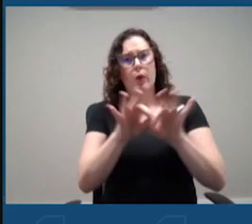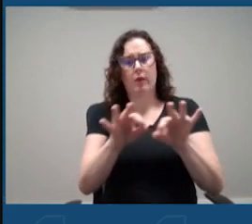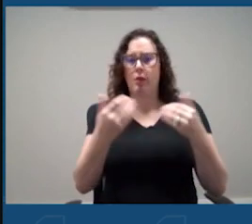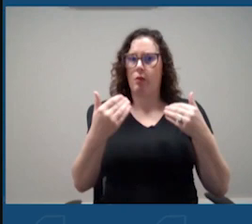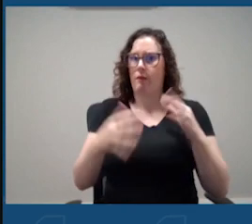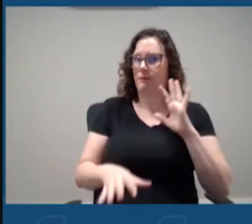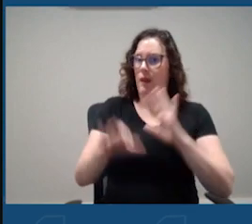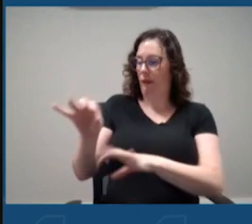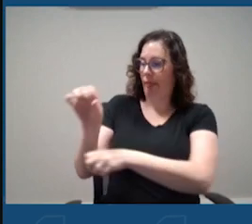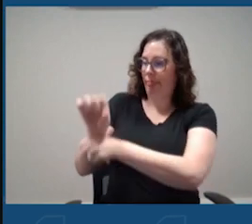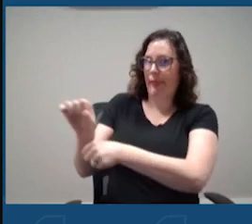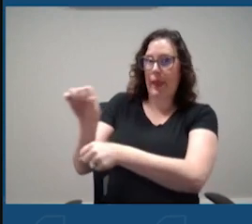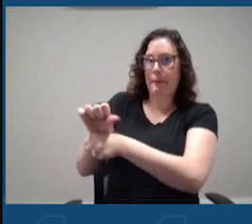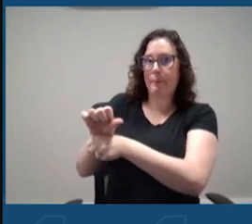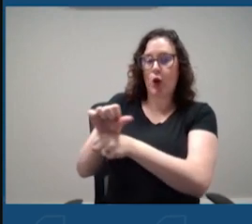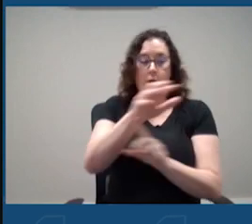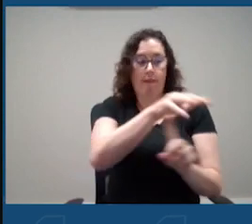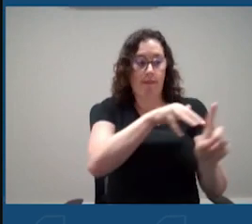labor, climate justice